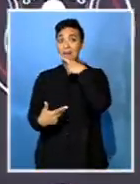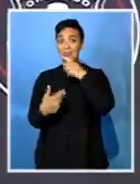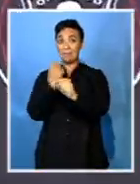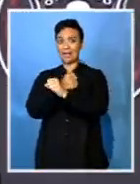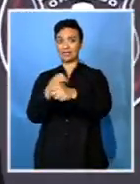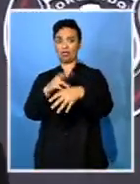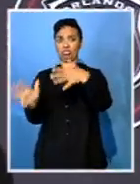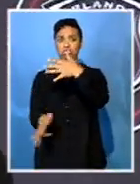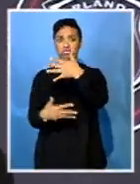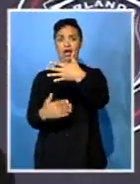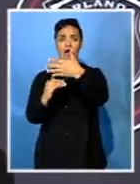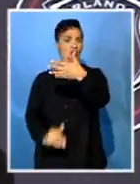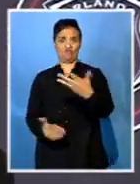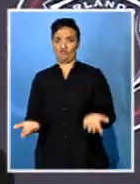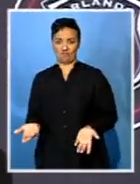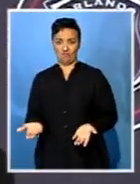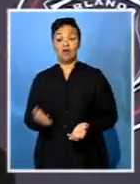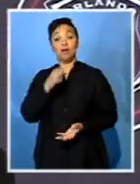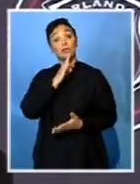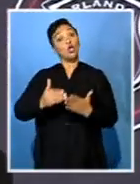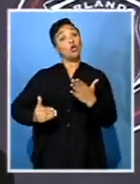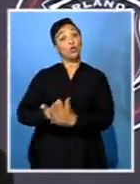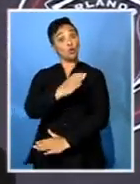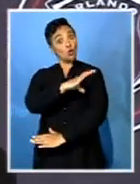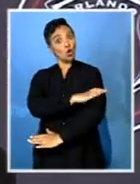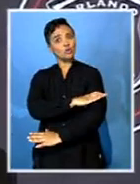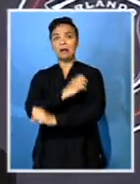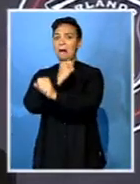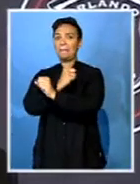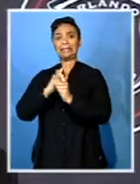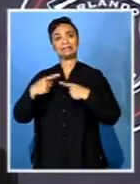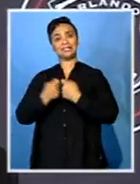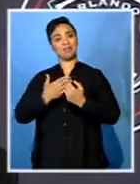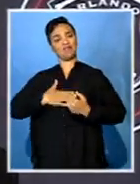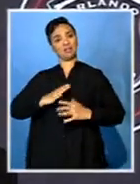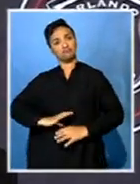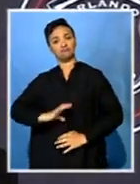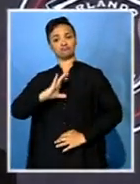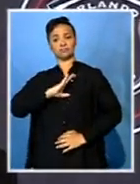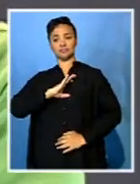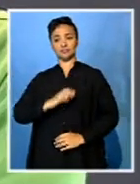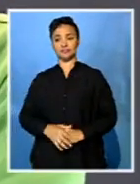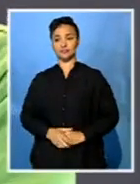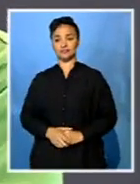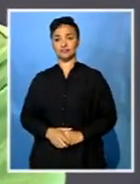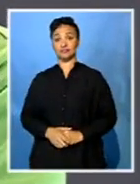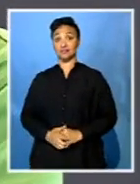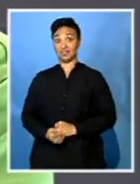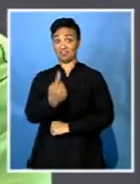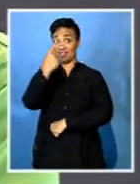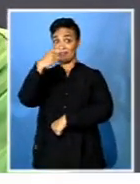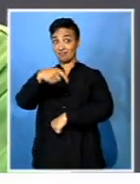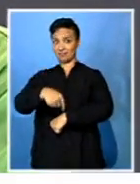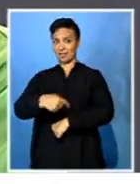season. But with a new man in charge, the Buccaneers are optimistic. To say that I was not wrong the first time when I identified